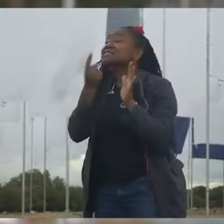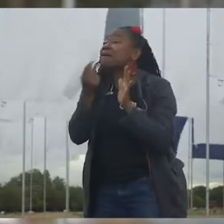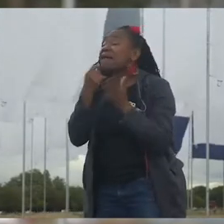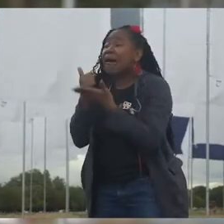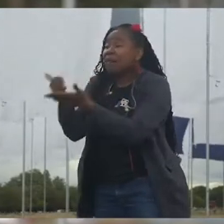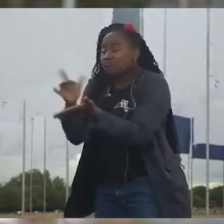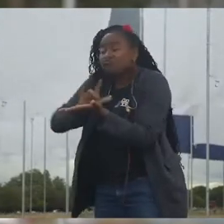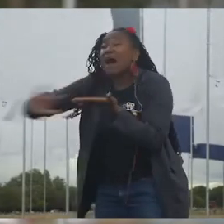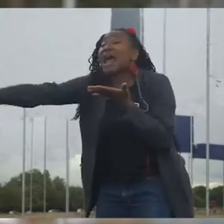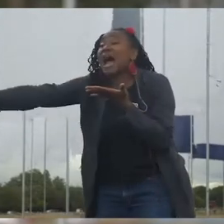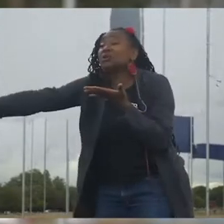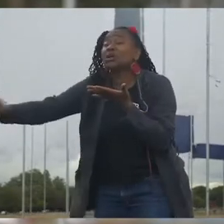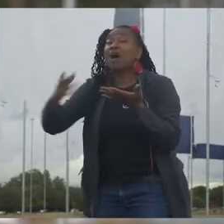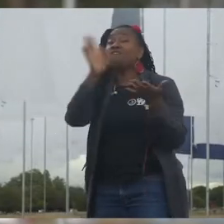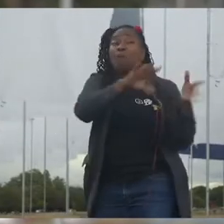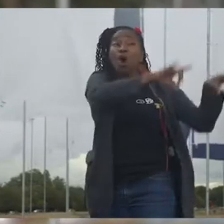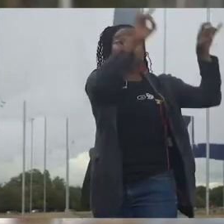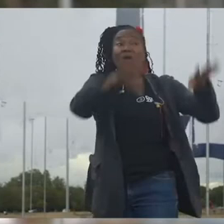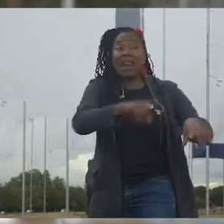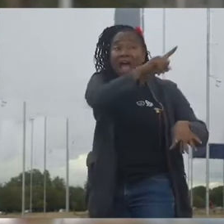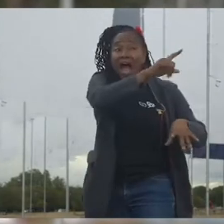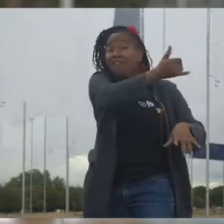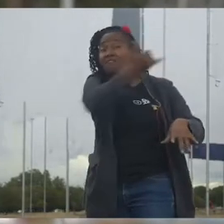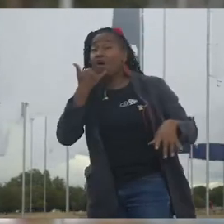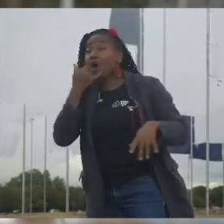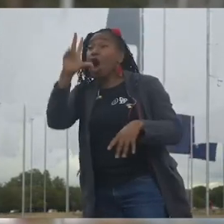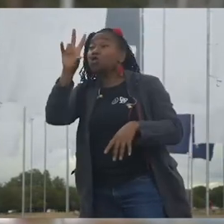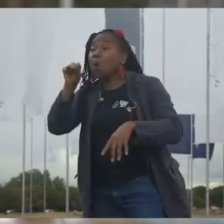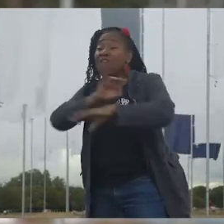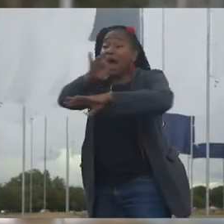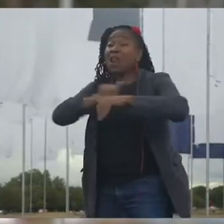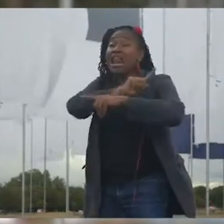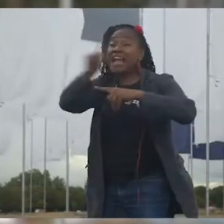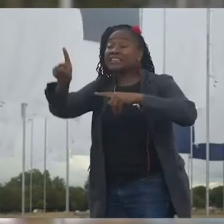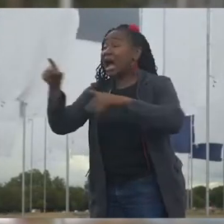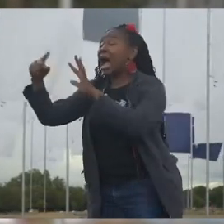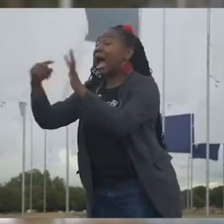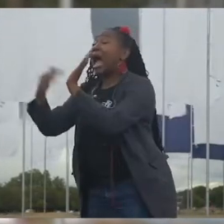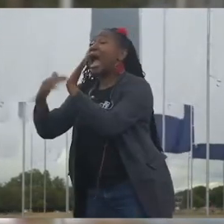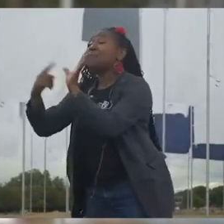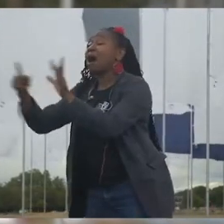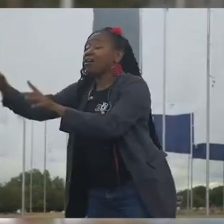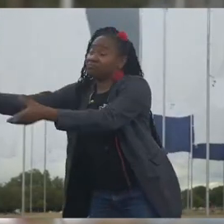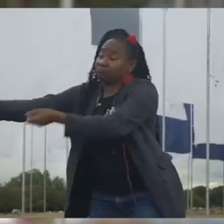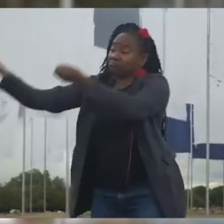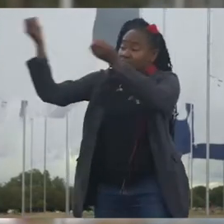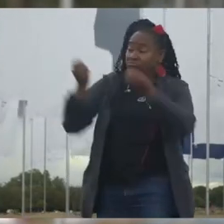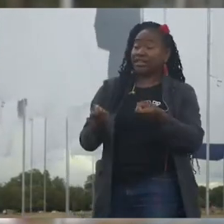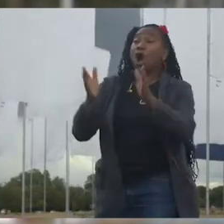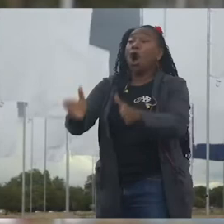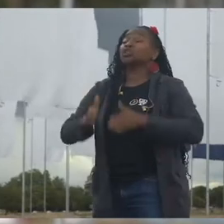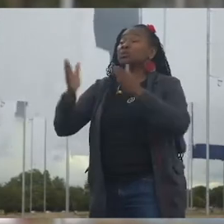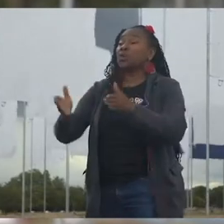Within 12 hours of calling from down under, the Trust had got Emma here to the hospital for the blood test she needed to get